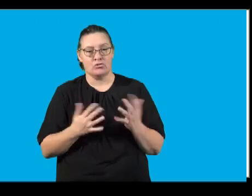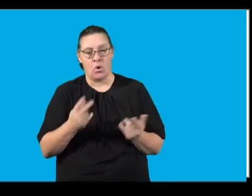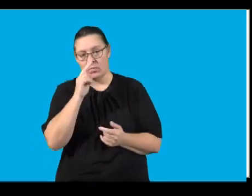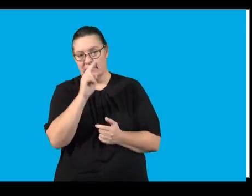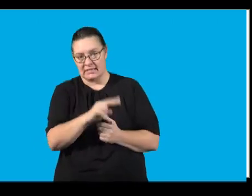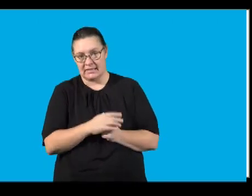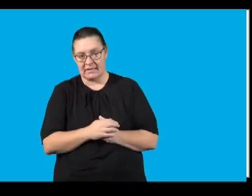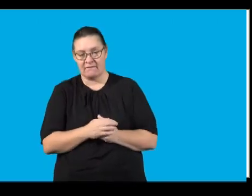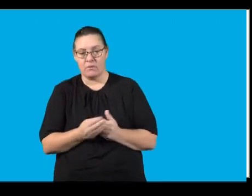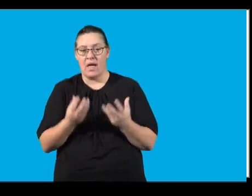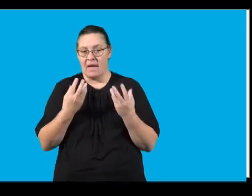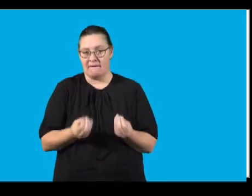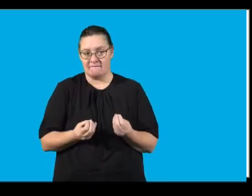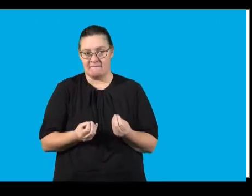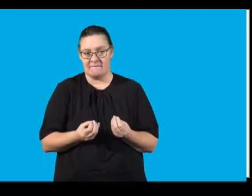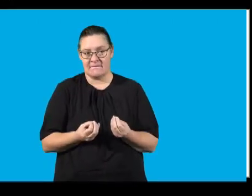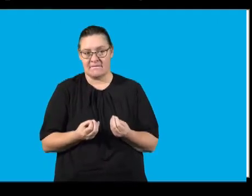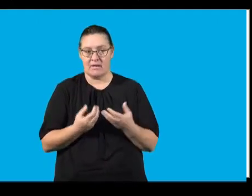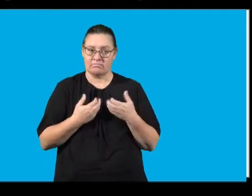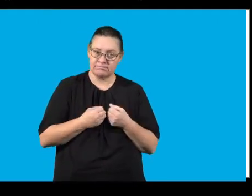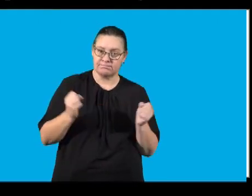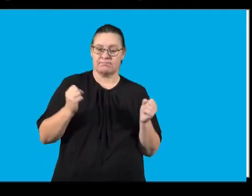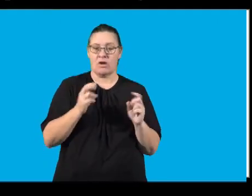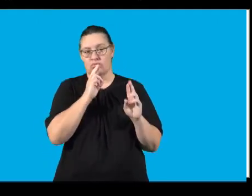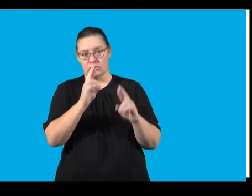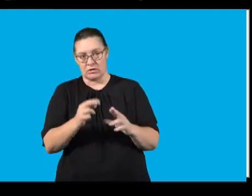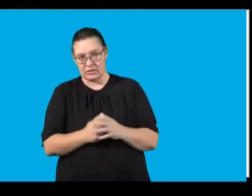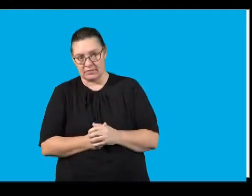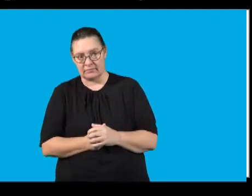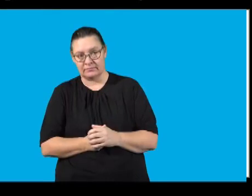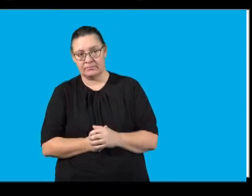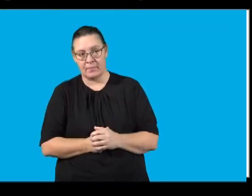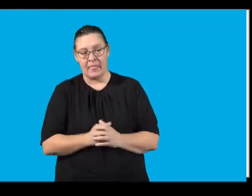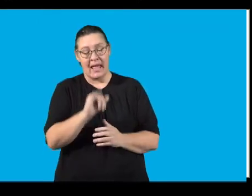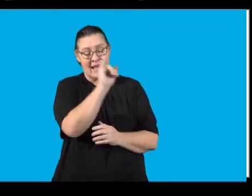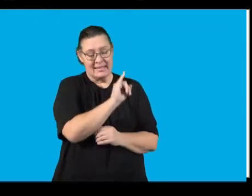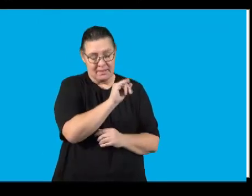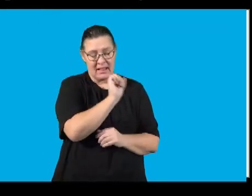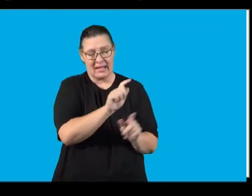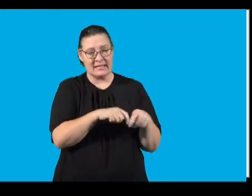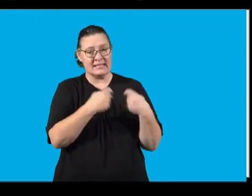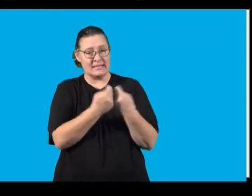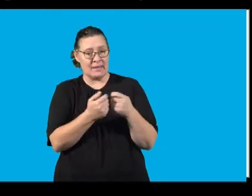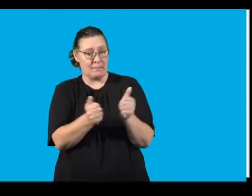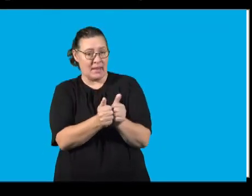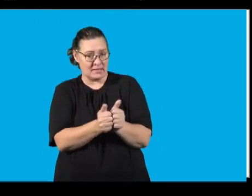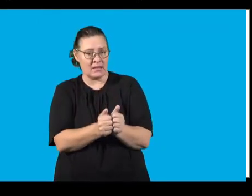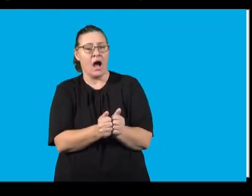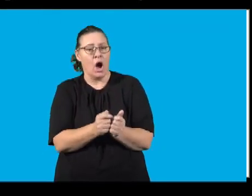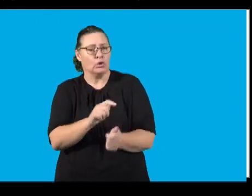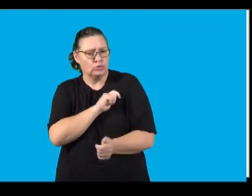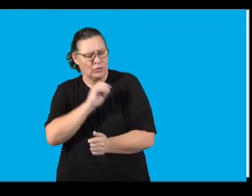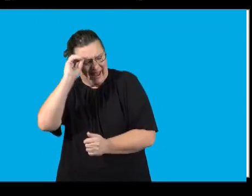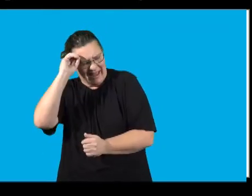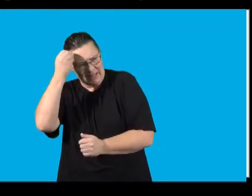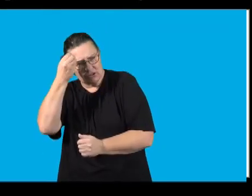let's see if we have disclosed that in the response. Isabel and her teammates are genuinely interested